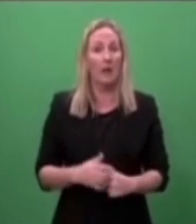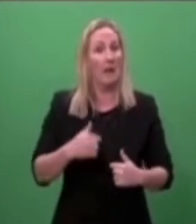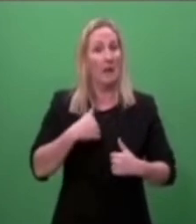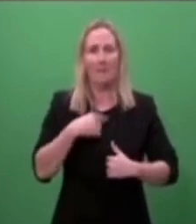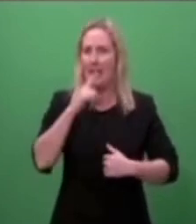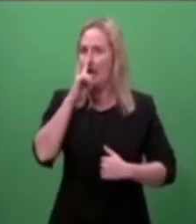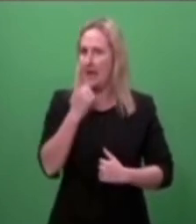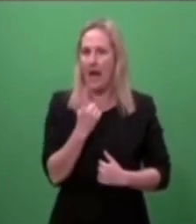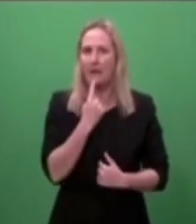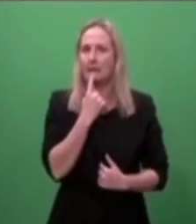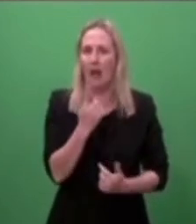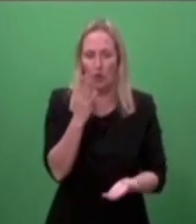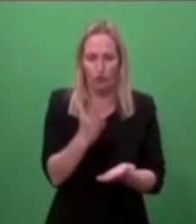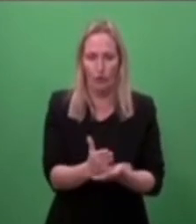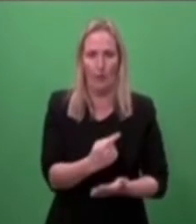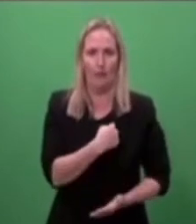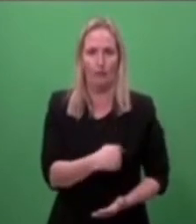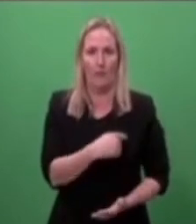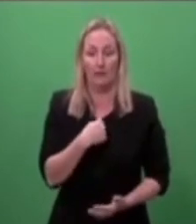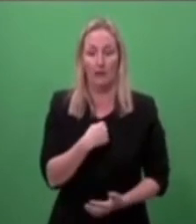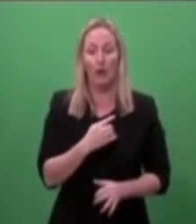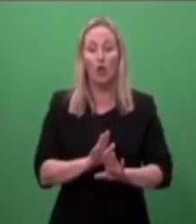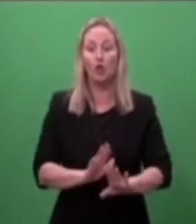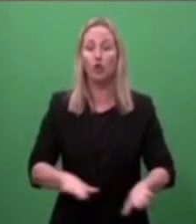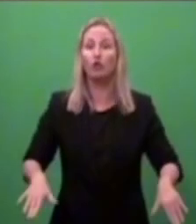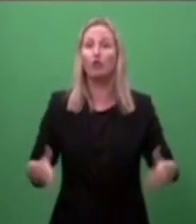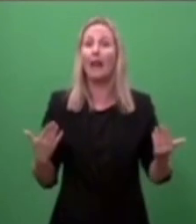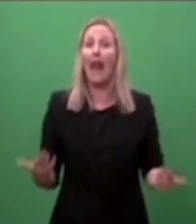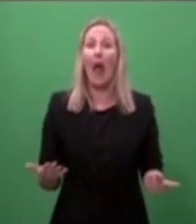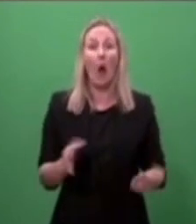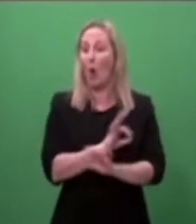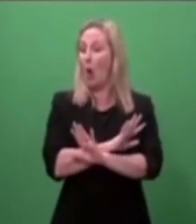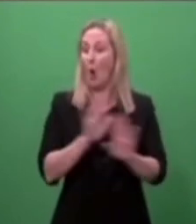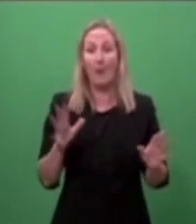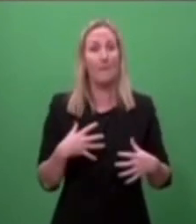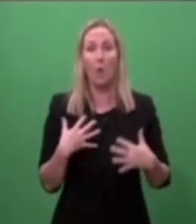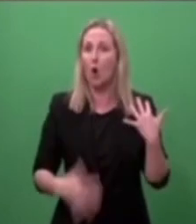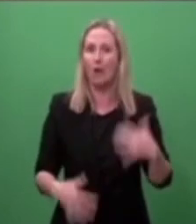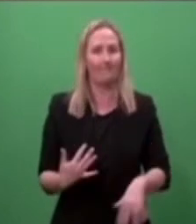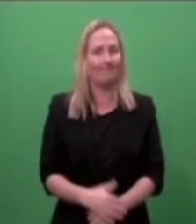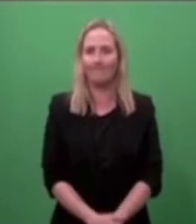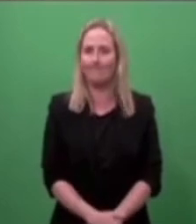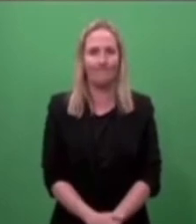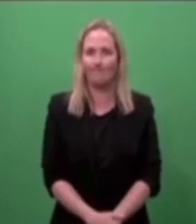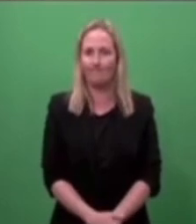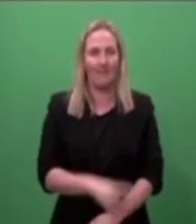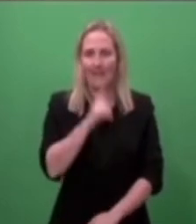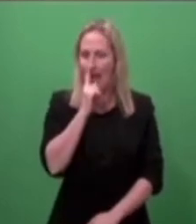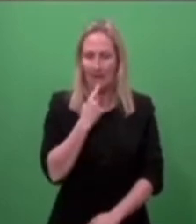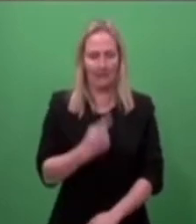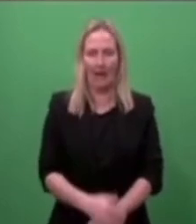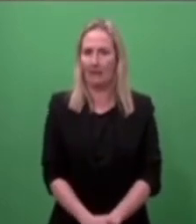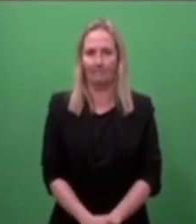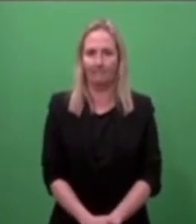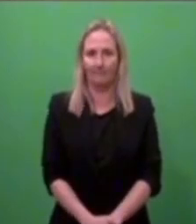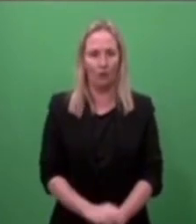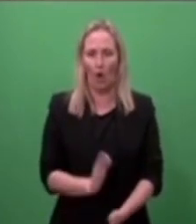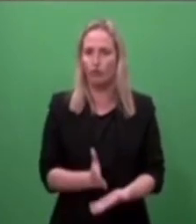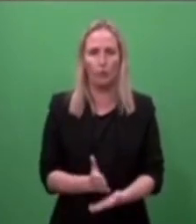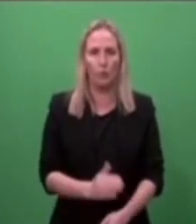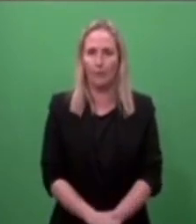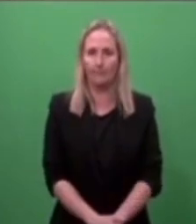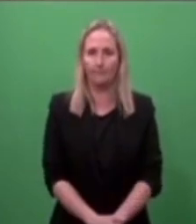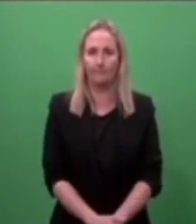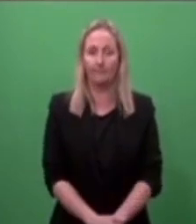heart that young people are no longer being hurt in care. But what I can say, and what I should be able